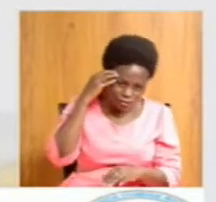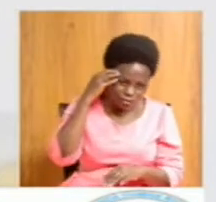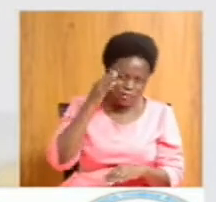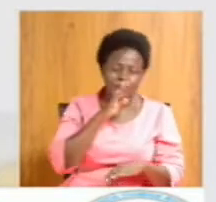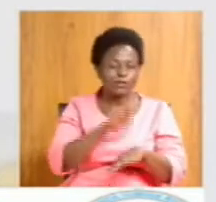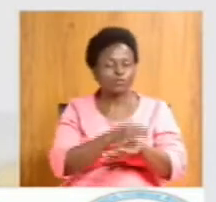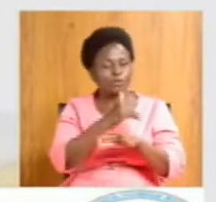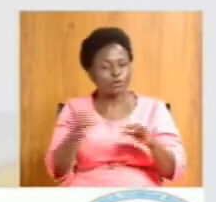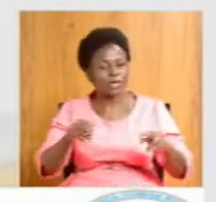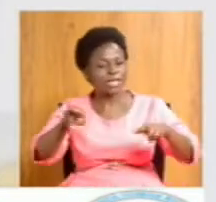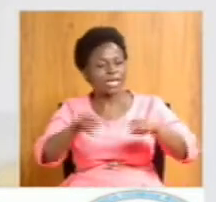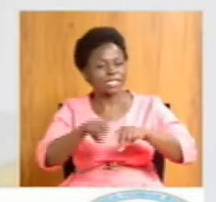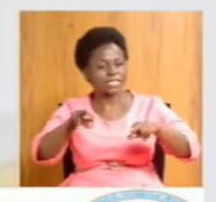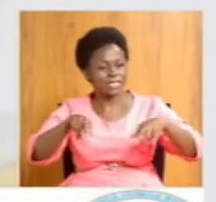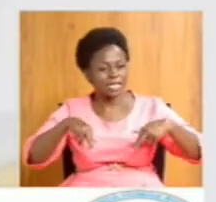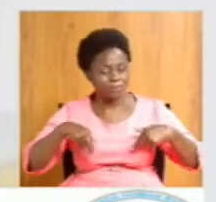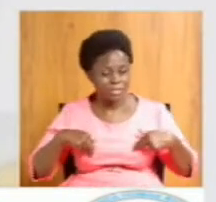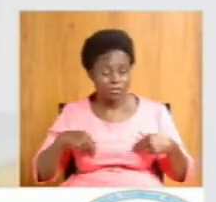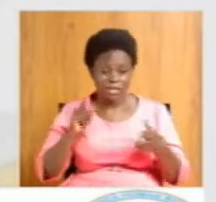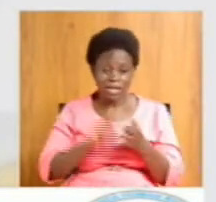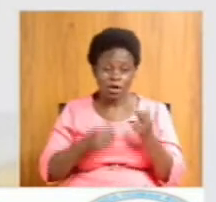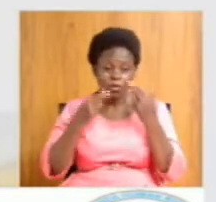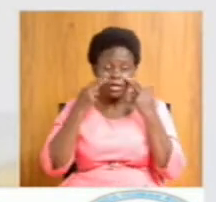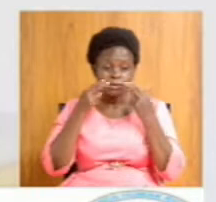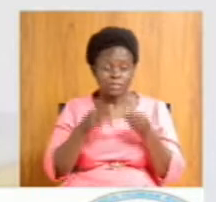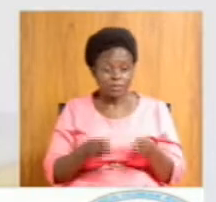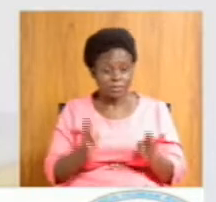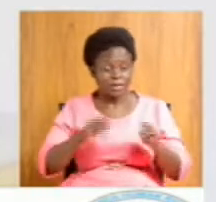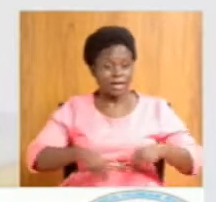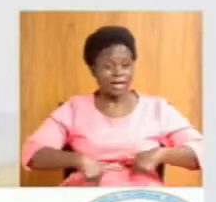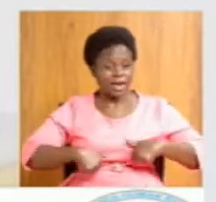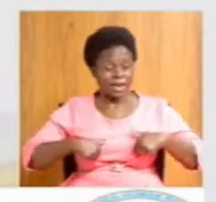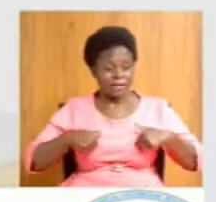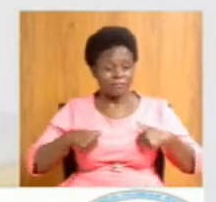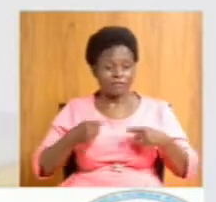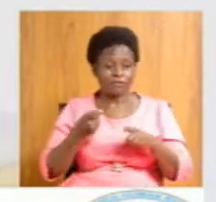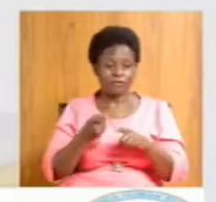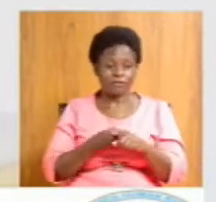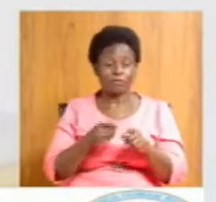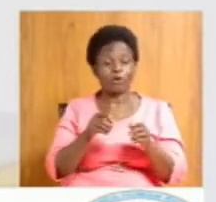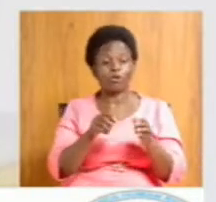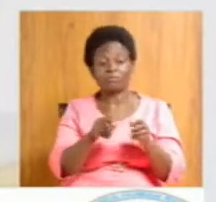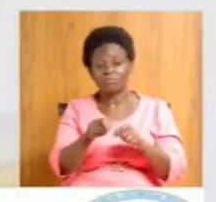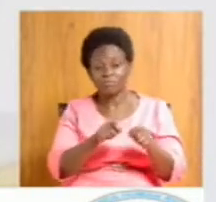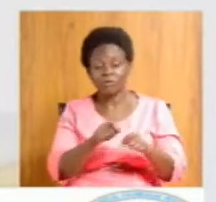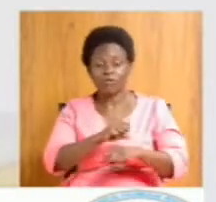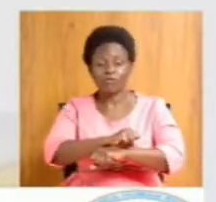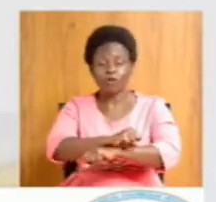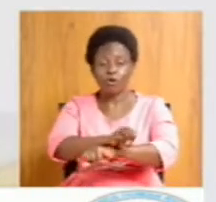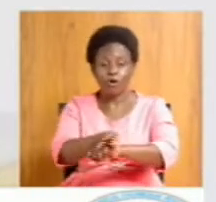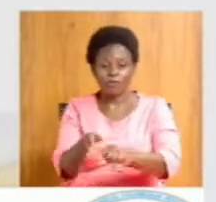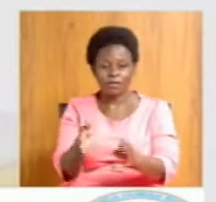online as a result. And the metrics that we see were as a result of the mode of life that was adopted as a result of the implementation of those COVID